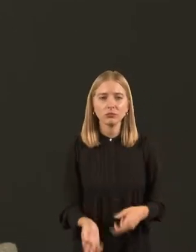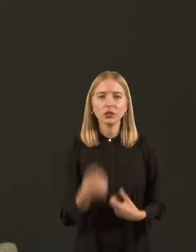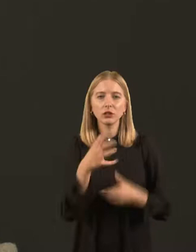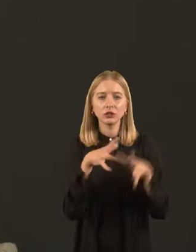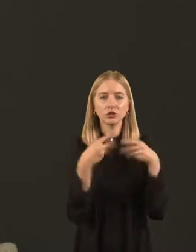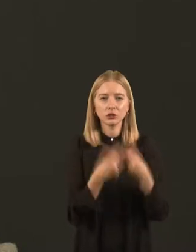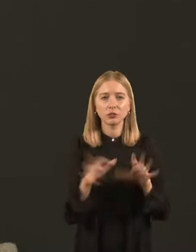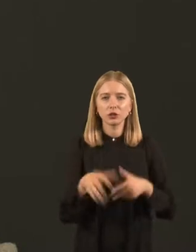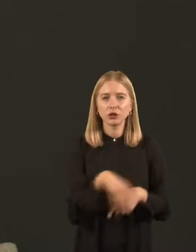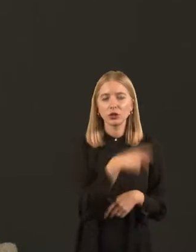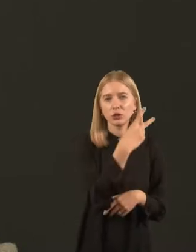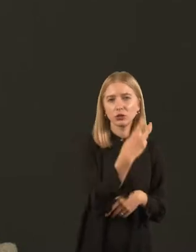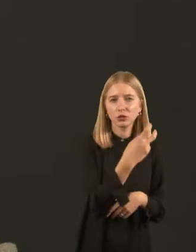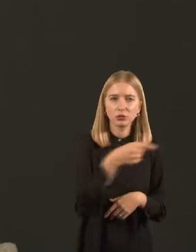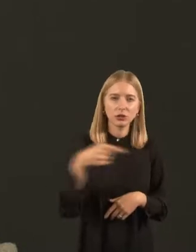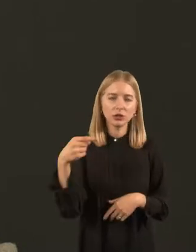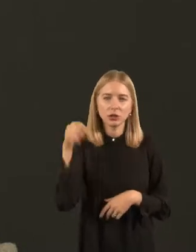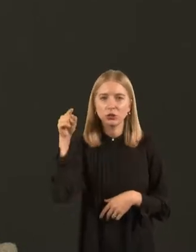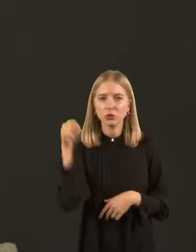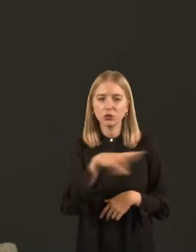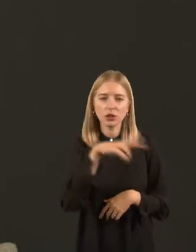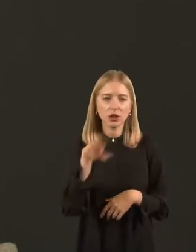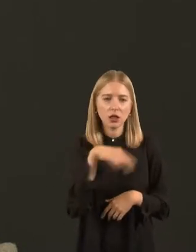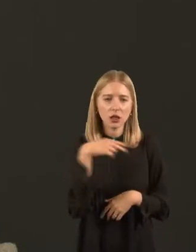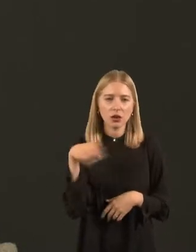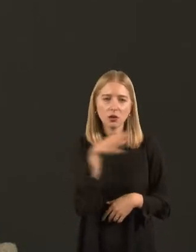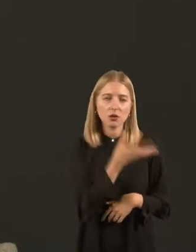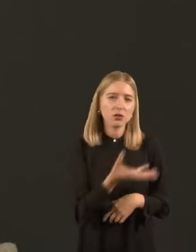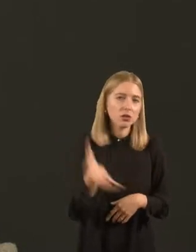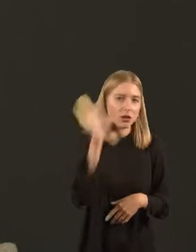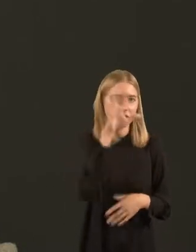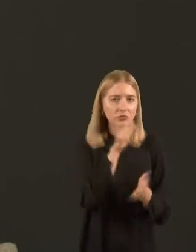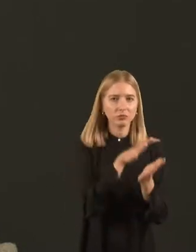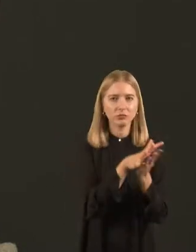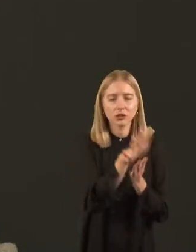less polluting car.